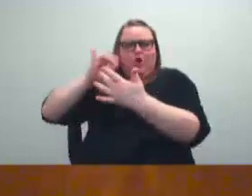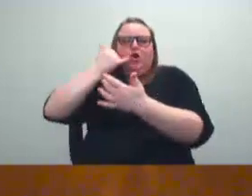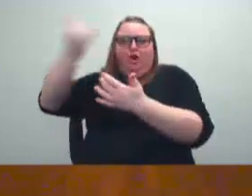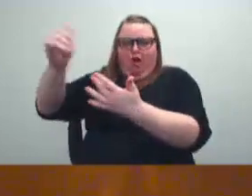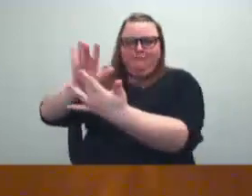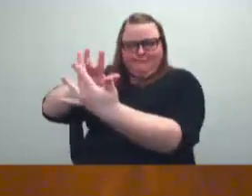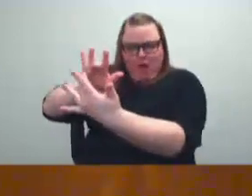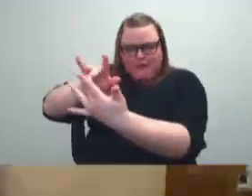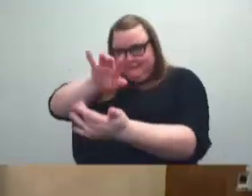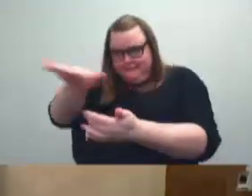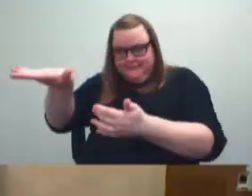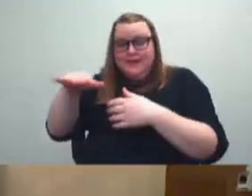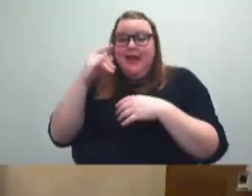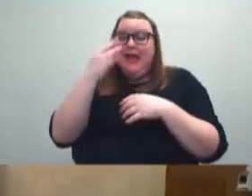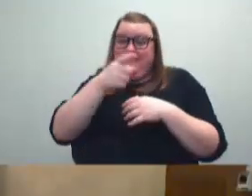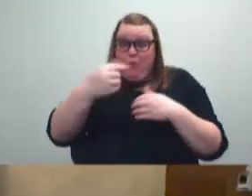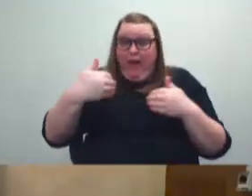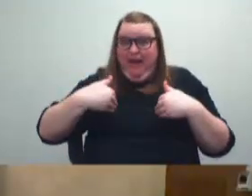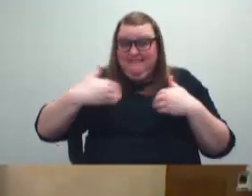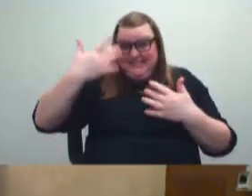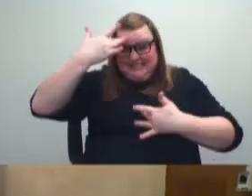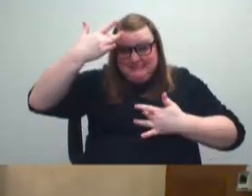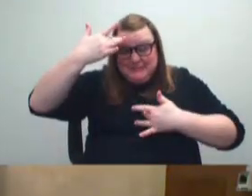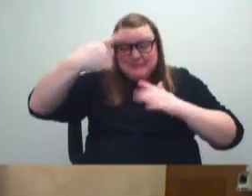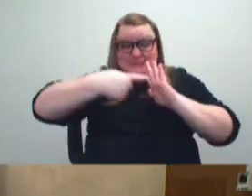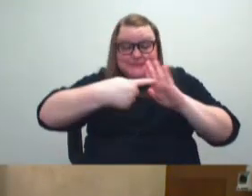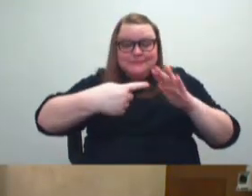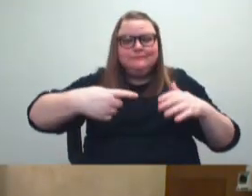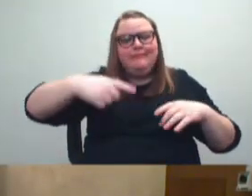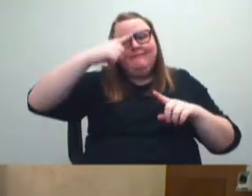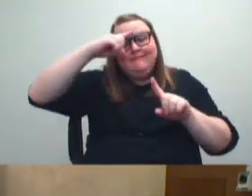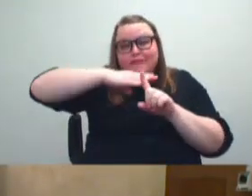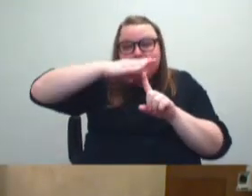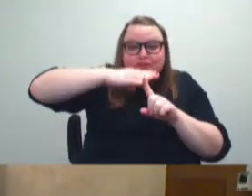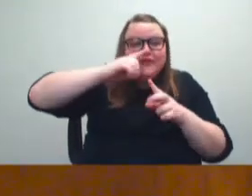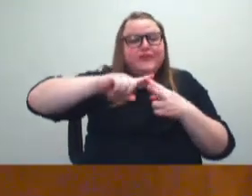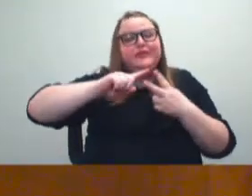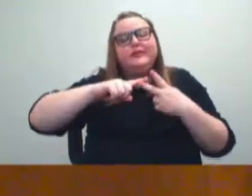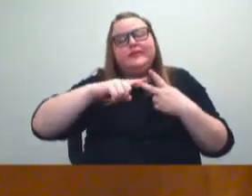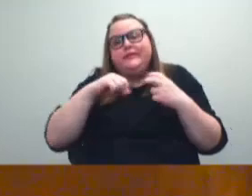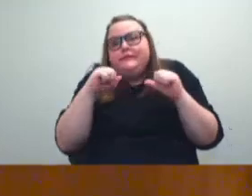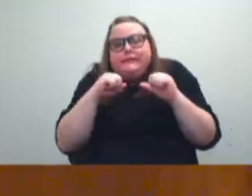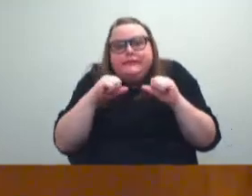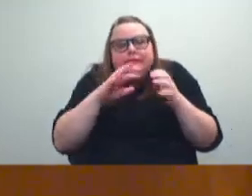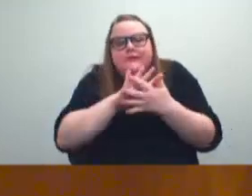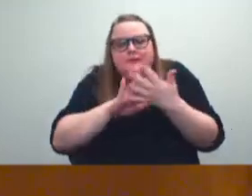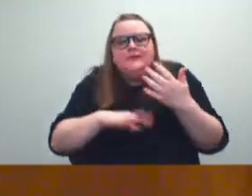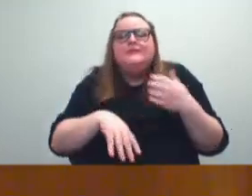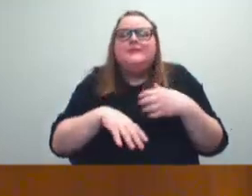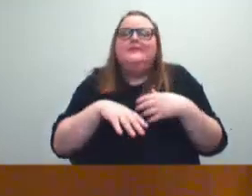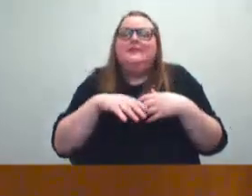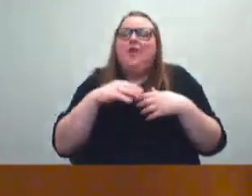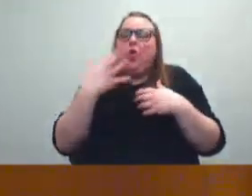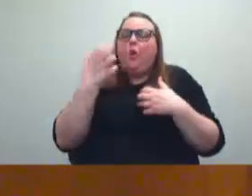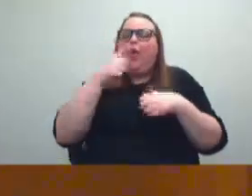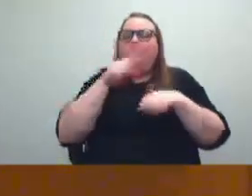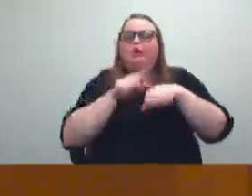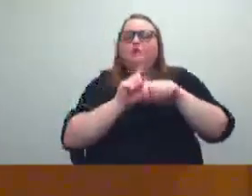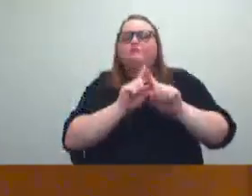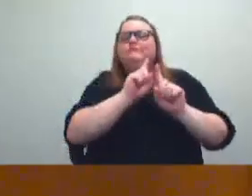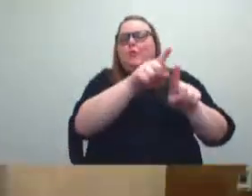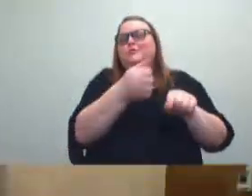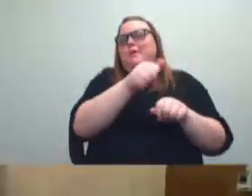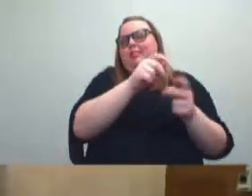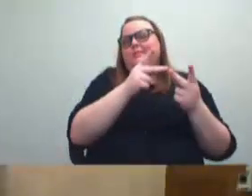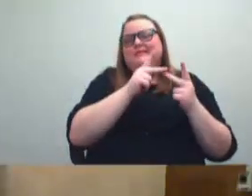want you to go through our drive-through or go to one of our lab locations where we're doing testing instead of going directly to the urgent care location. Okay, and talk a